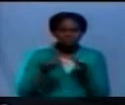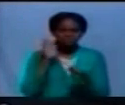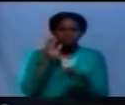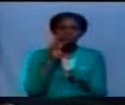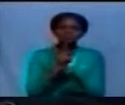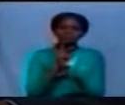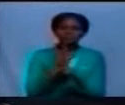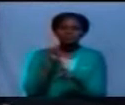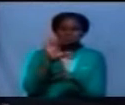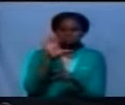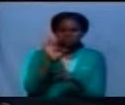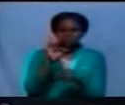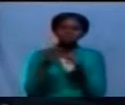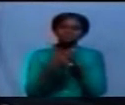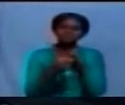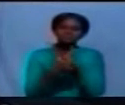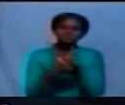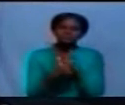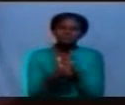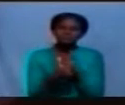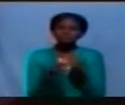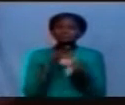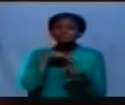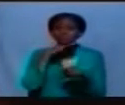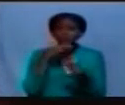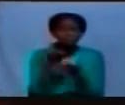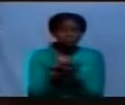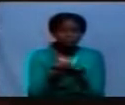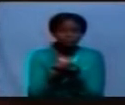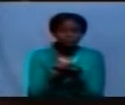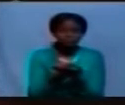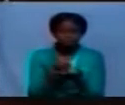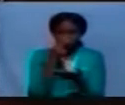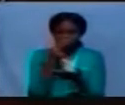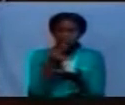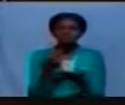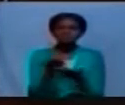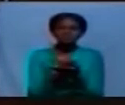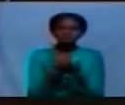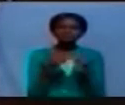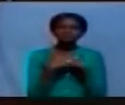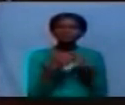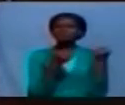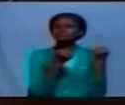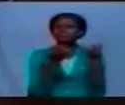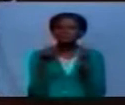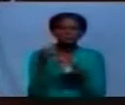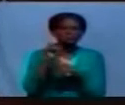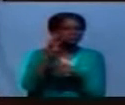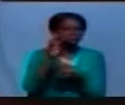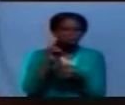number 19 going forward. Do you think this is enough for the economy? We've seen economies like Kenya with so many banks, probably over